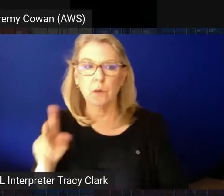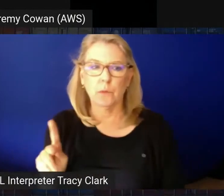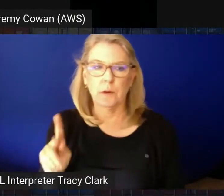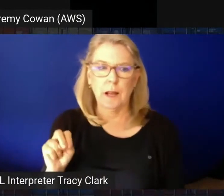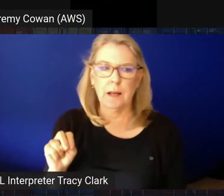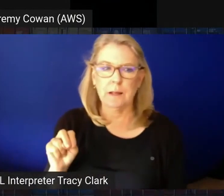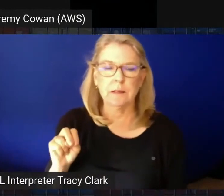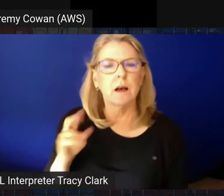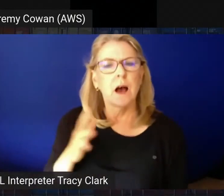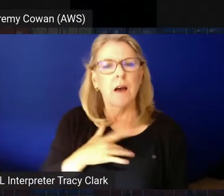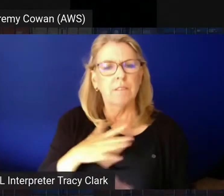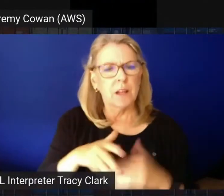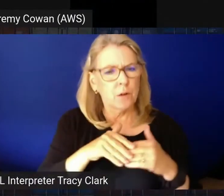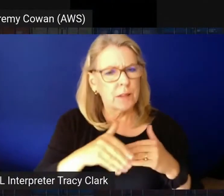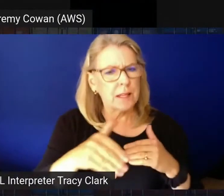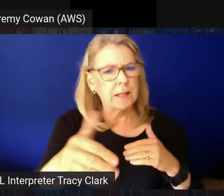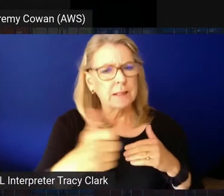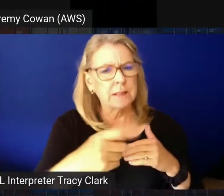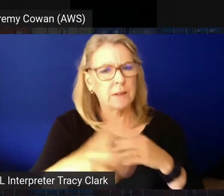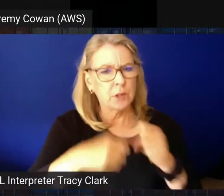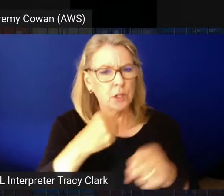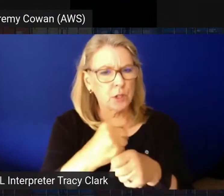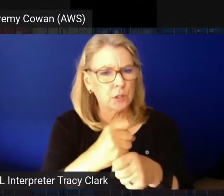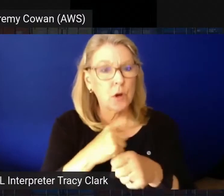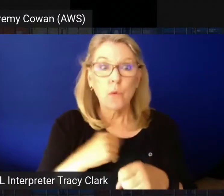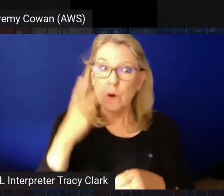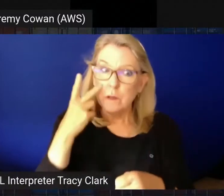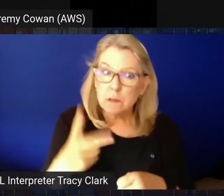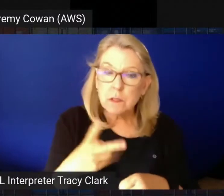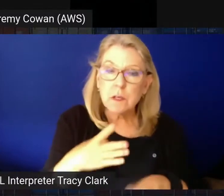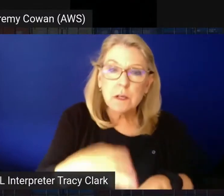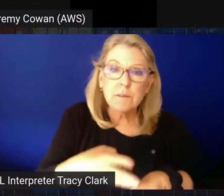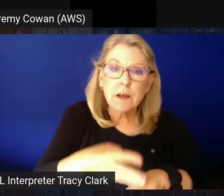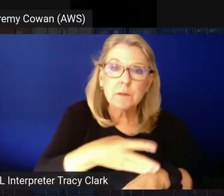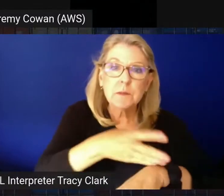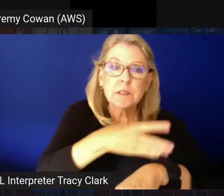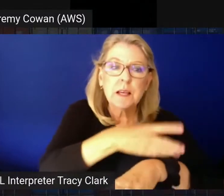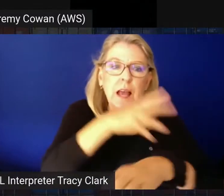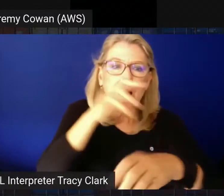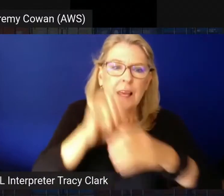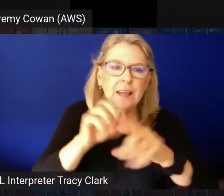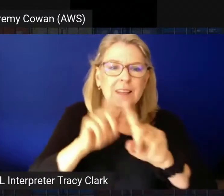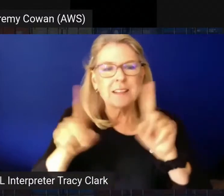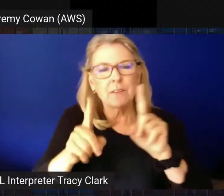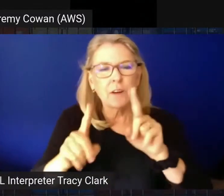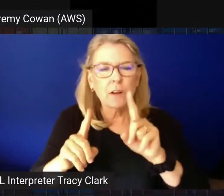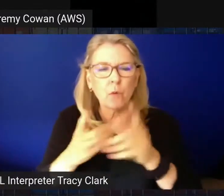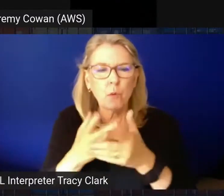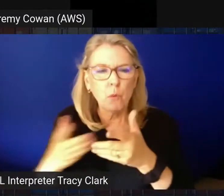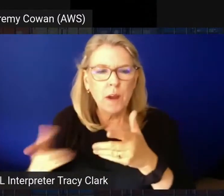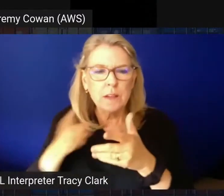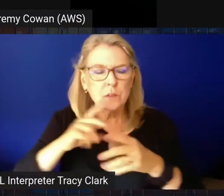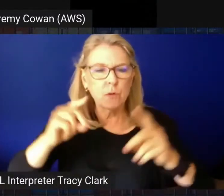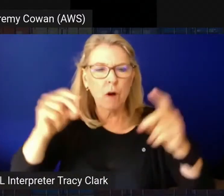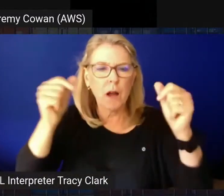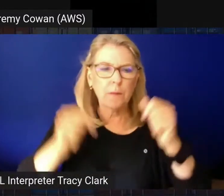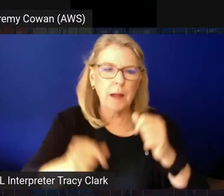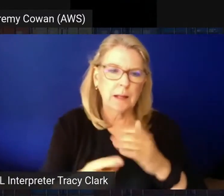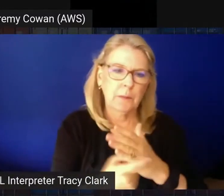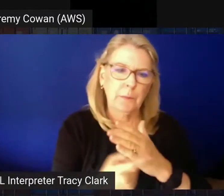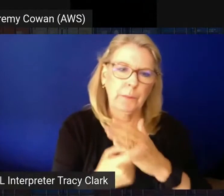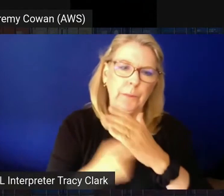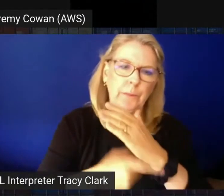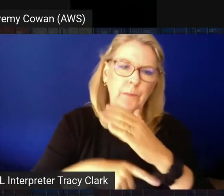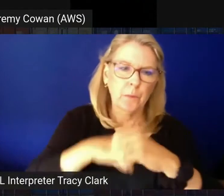we're going to see advancements in mechanisms to automatically protect clusters and mechanisms to reduce down